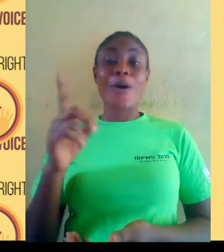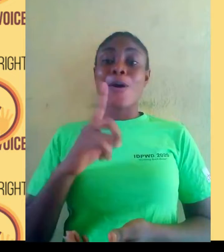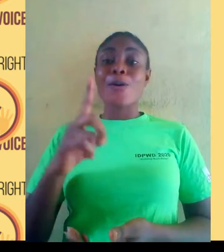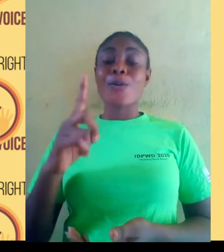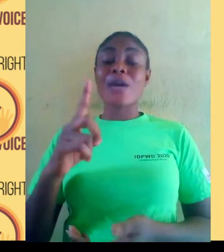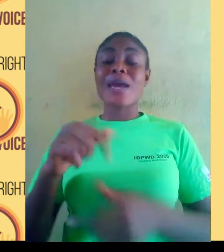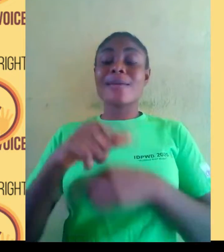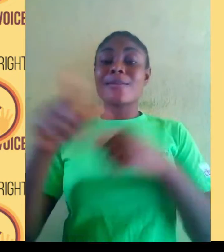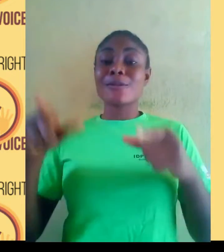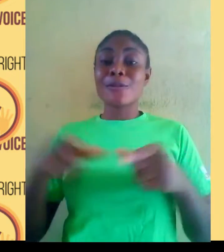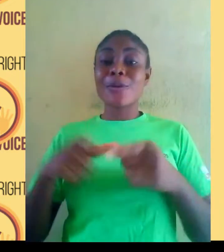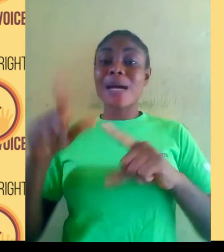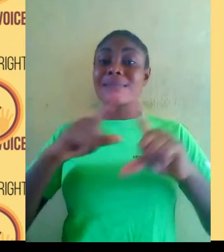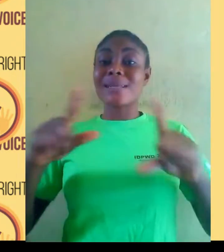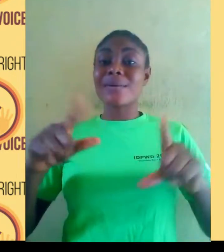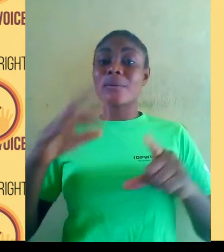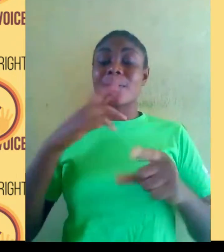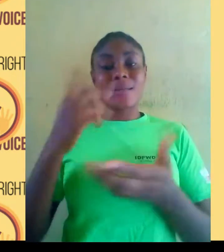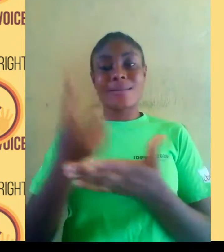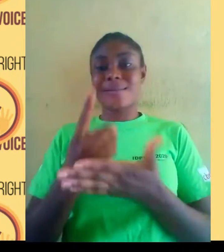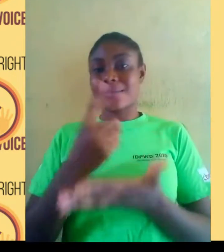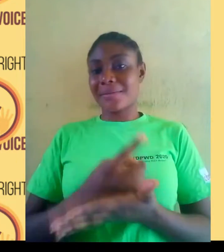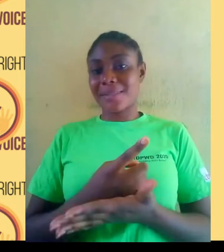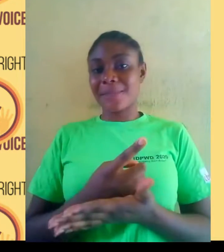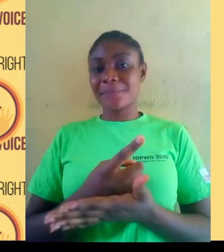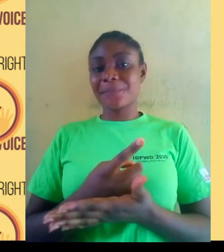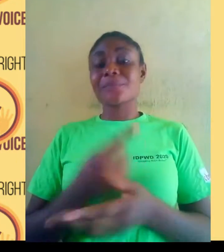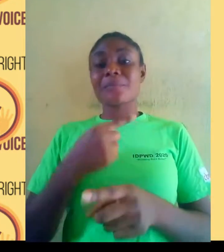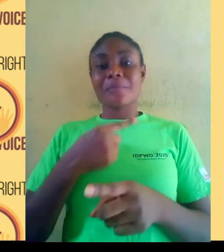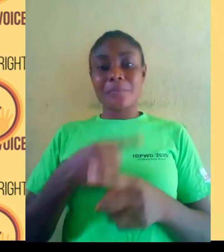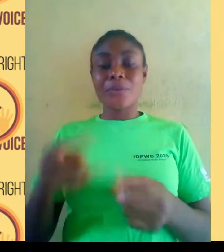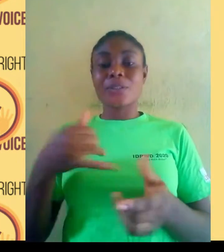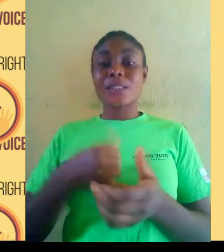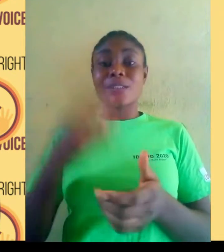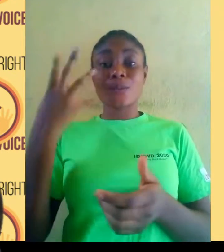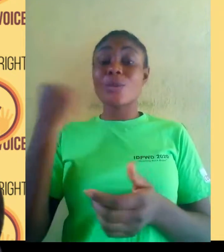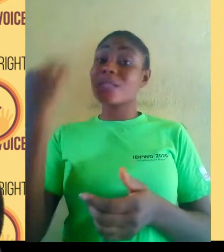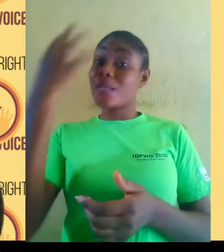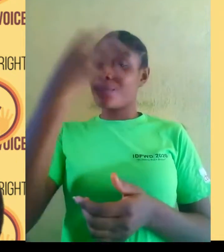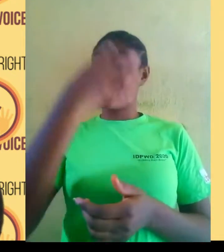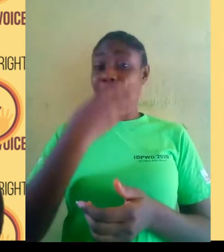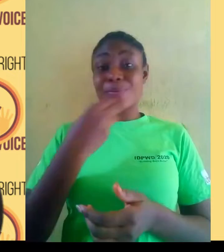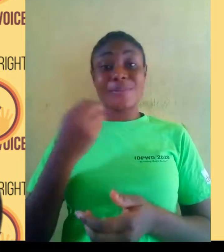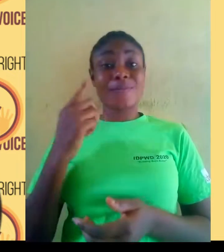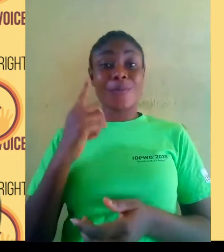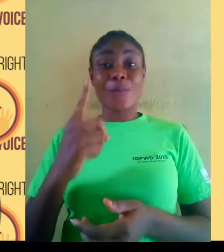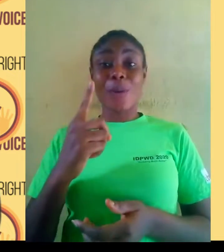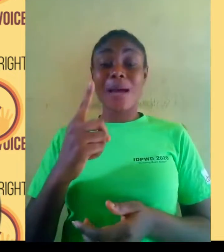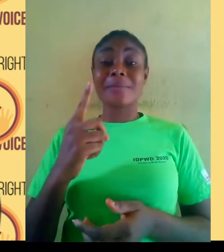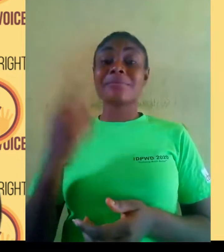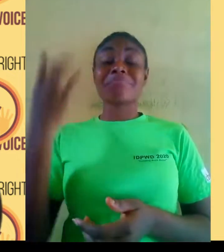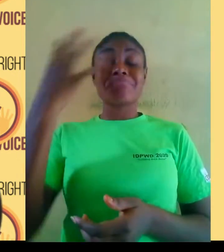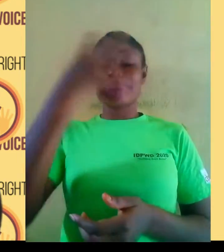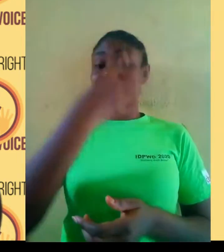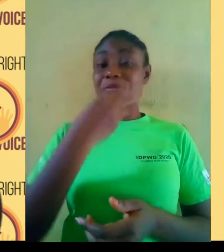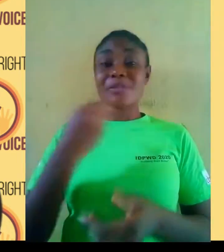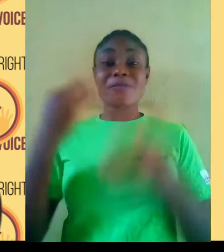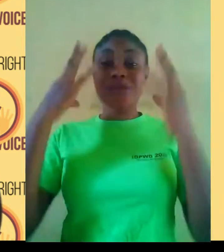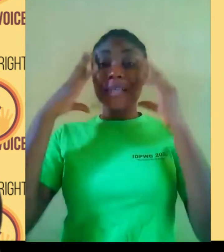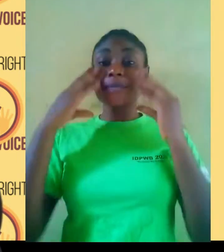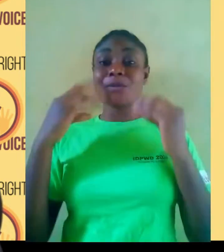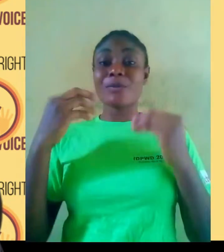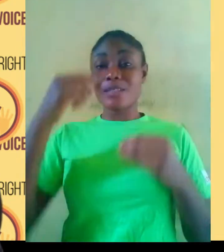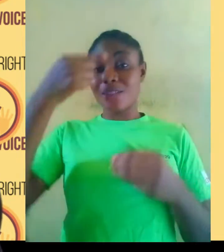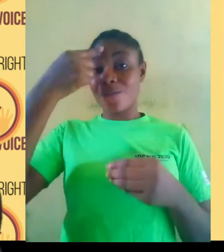Indigenous African sign languages were discussed, but it was a very wonderful experience for a lot